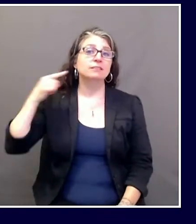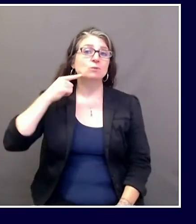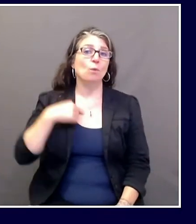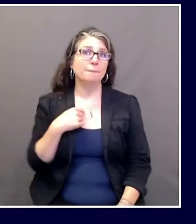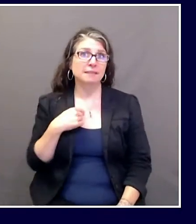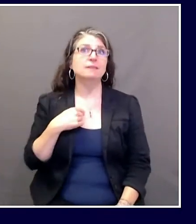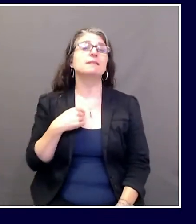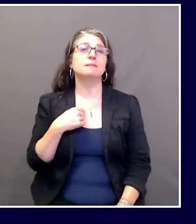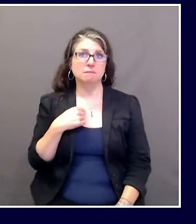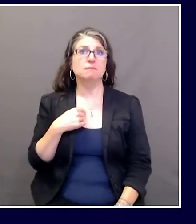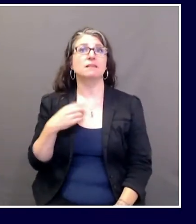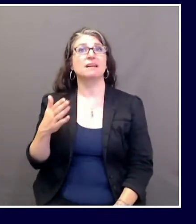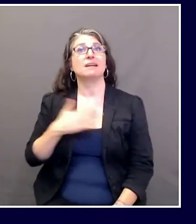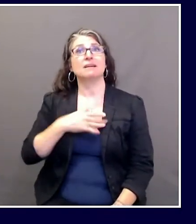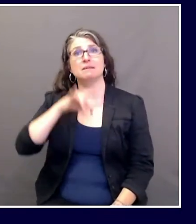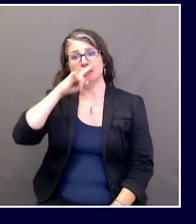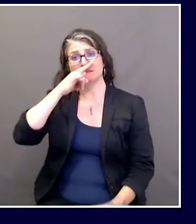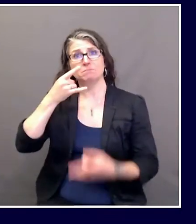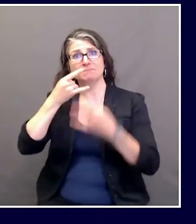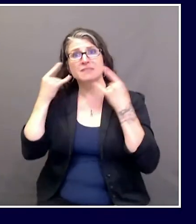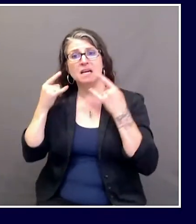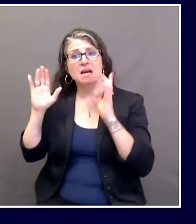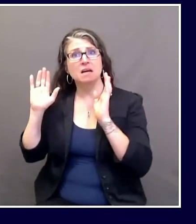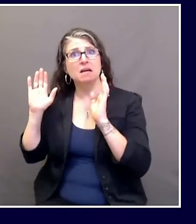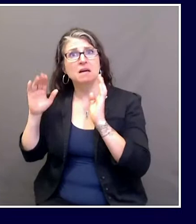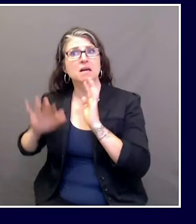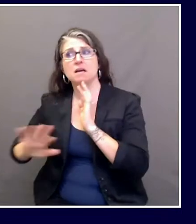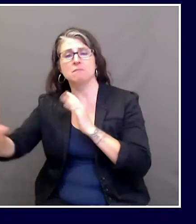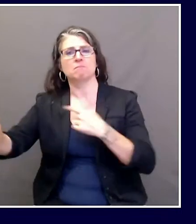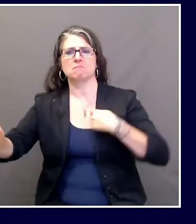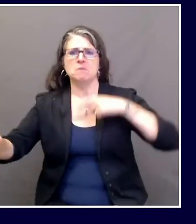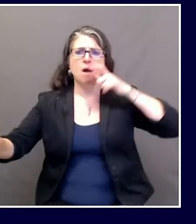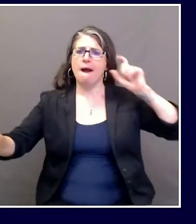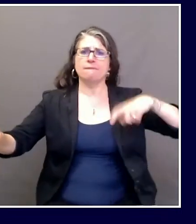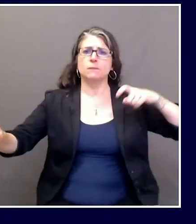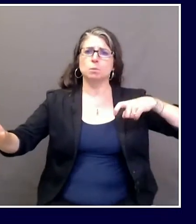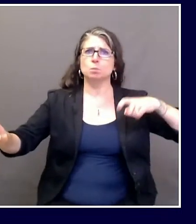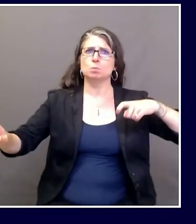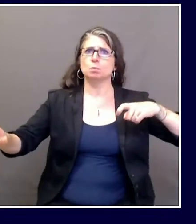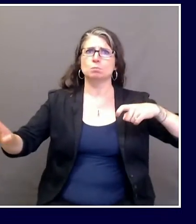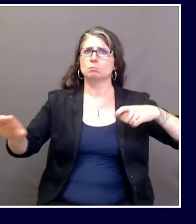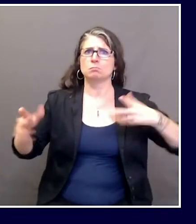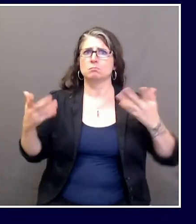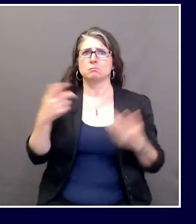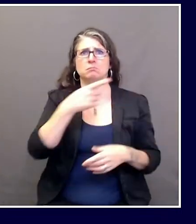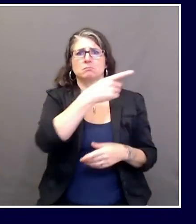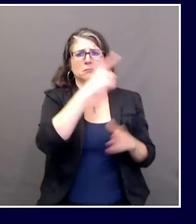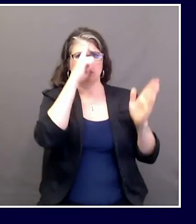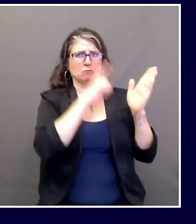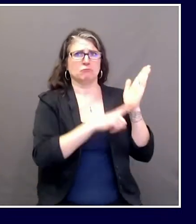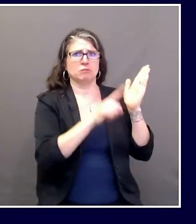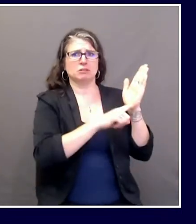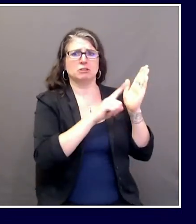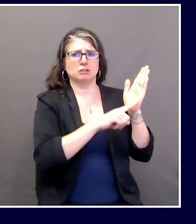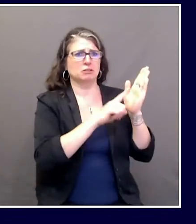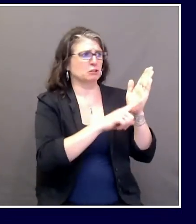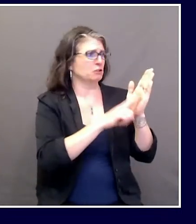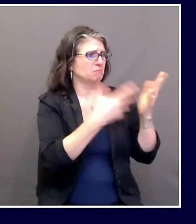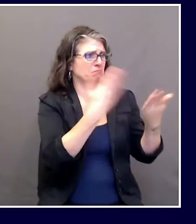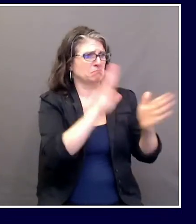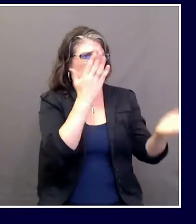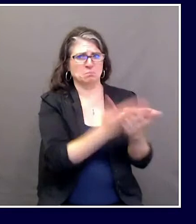to. I think where I will end, Eric, is a reminder for parents that although kids can get COVID,